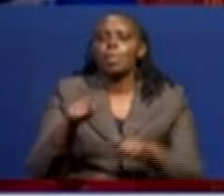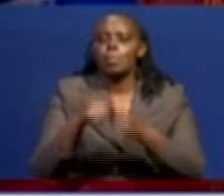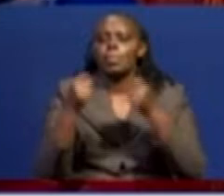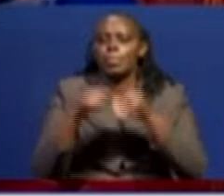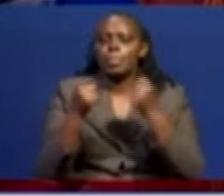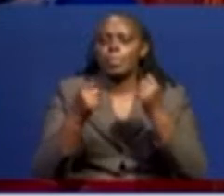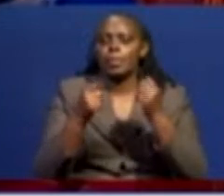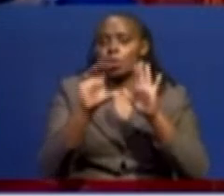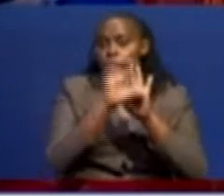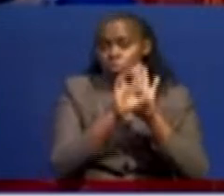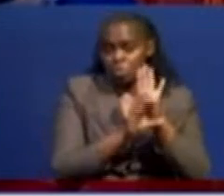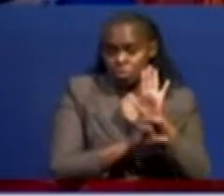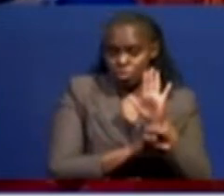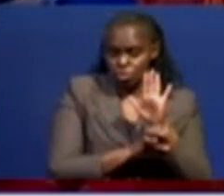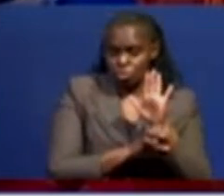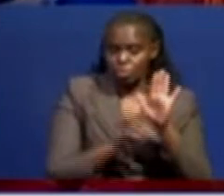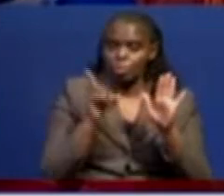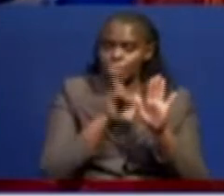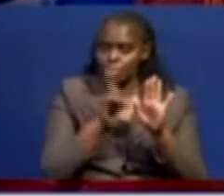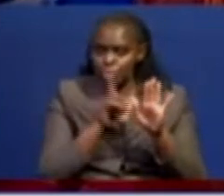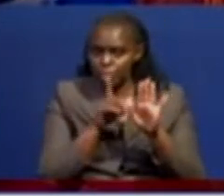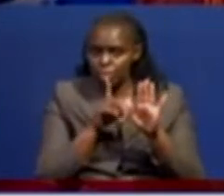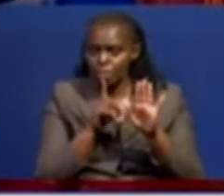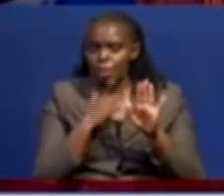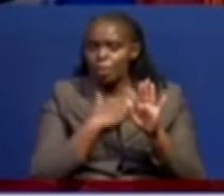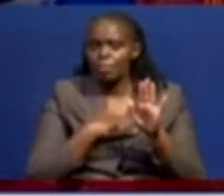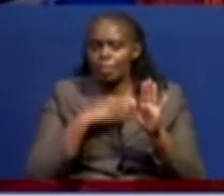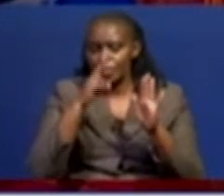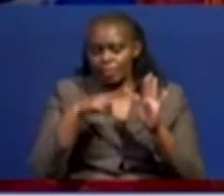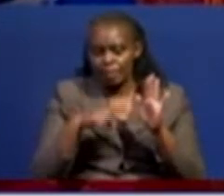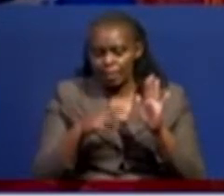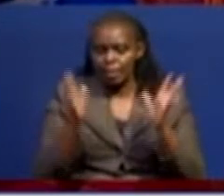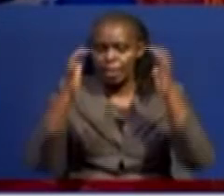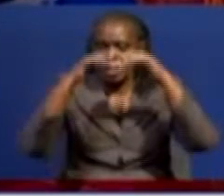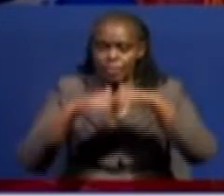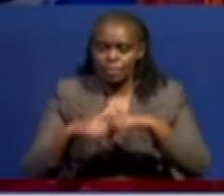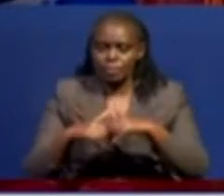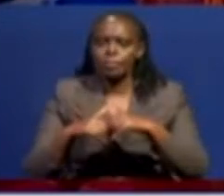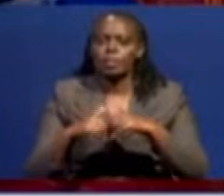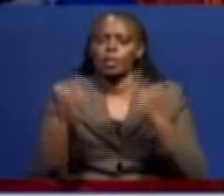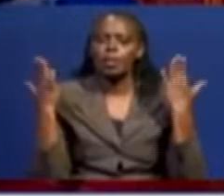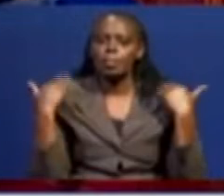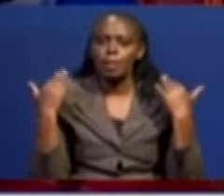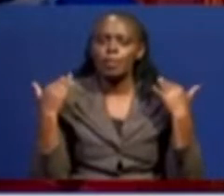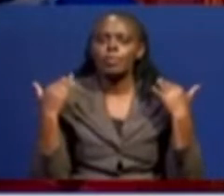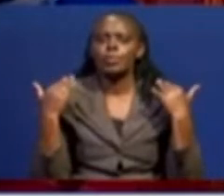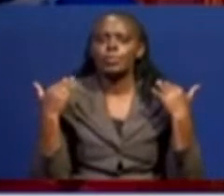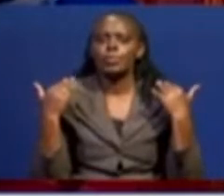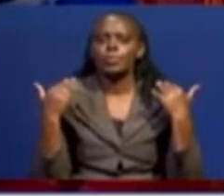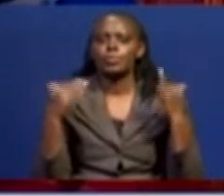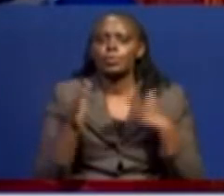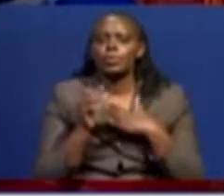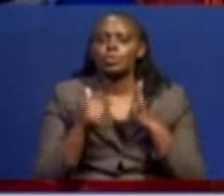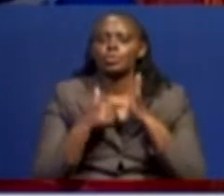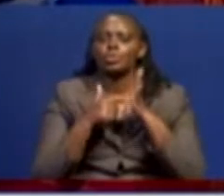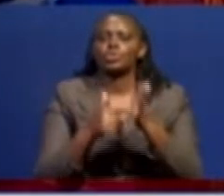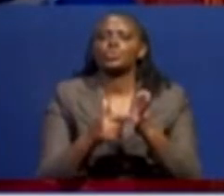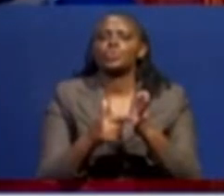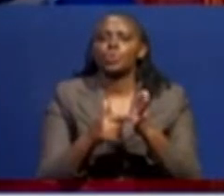gross violation of the Constitution. Yes? Yes. Would you kindly lead the assembly briefly to